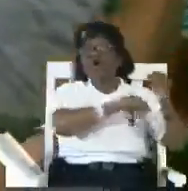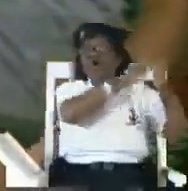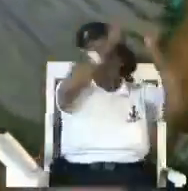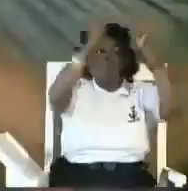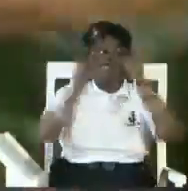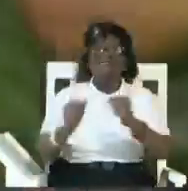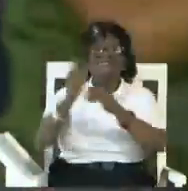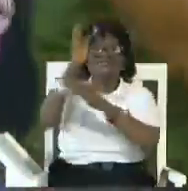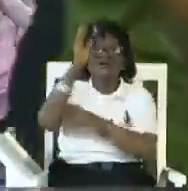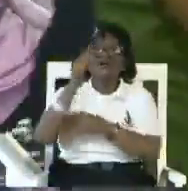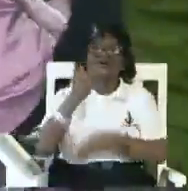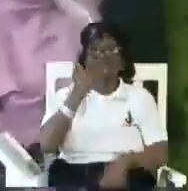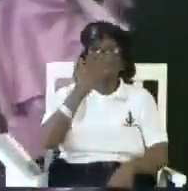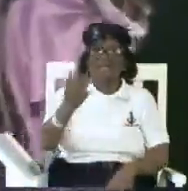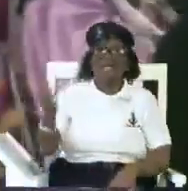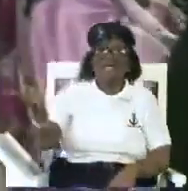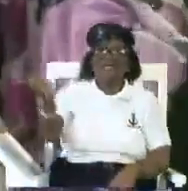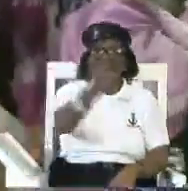Thank you, Father.